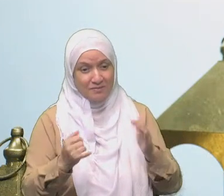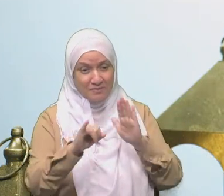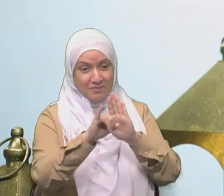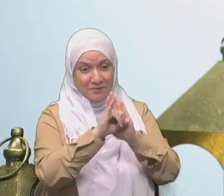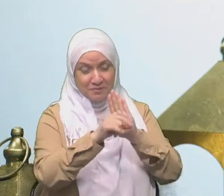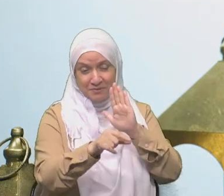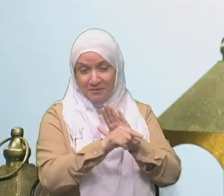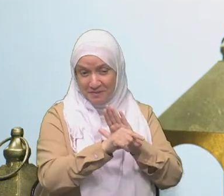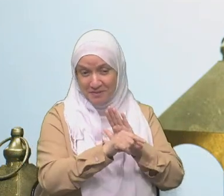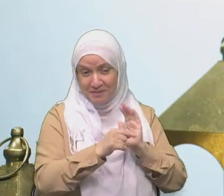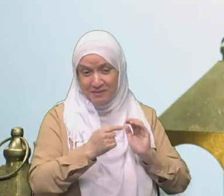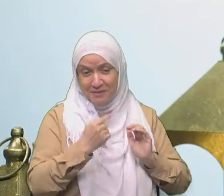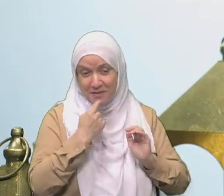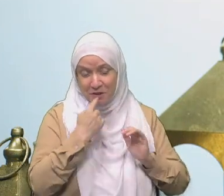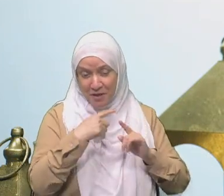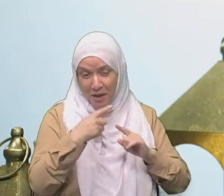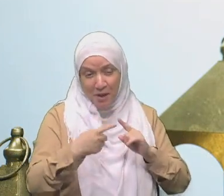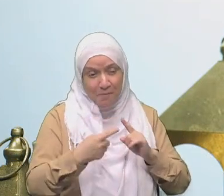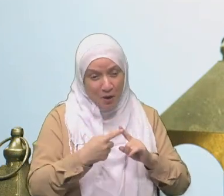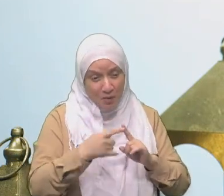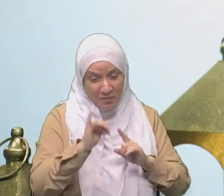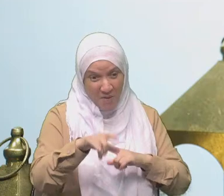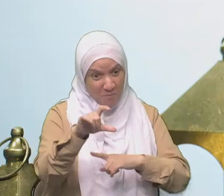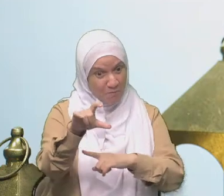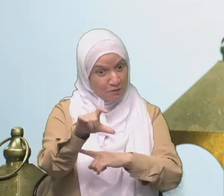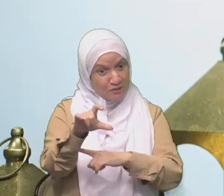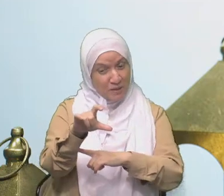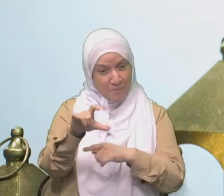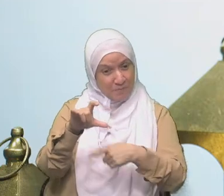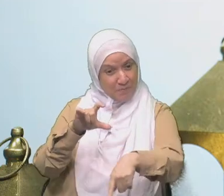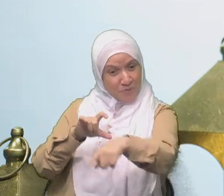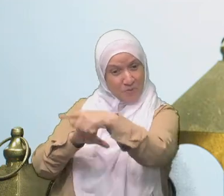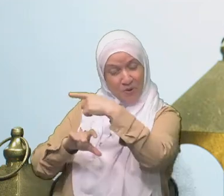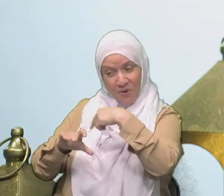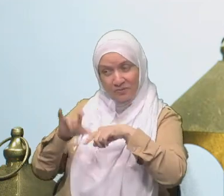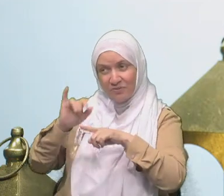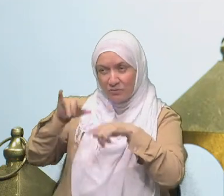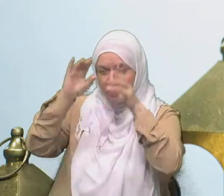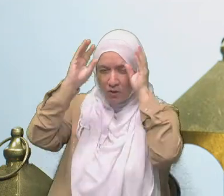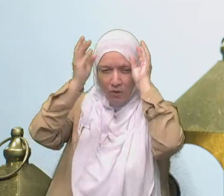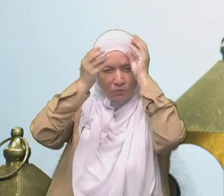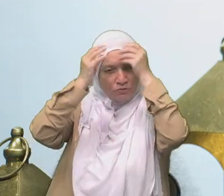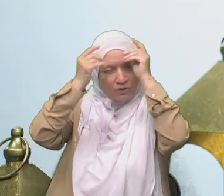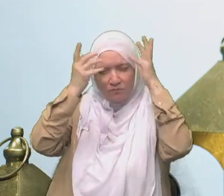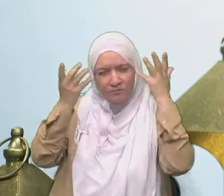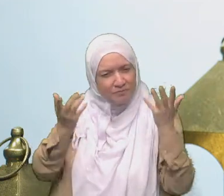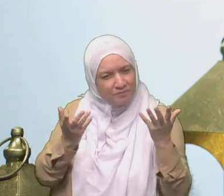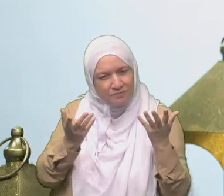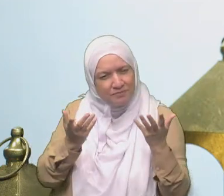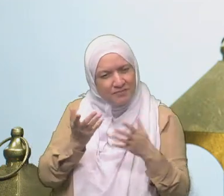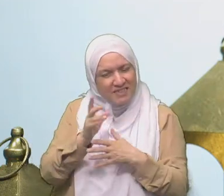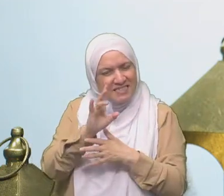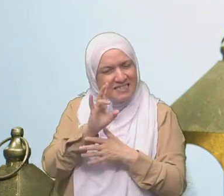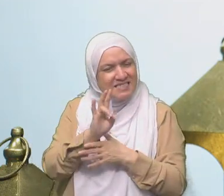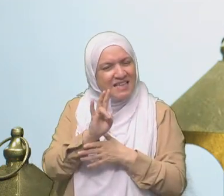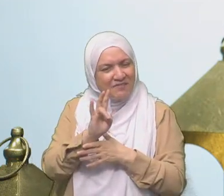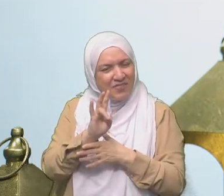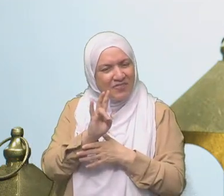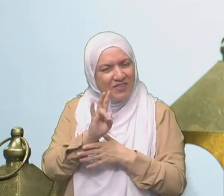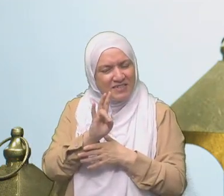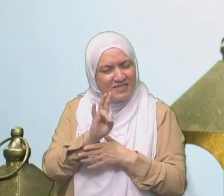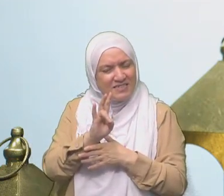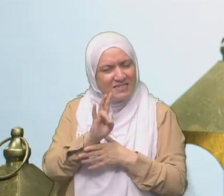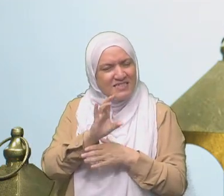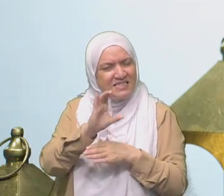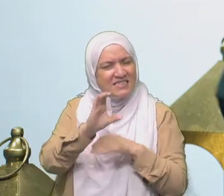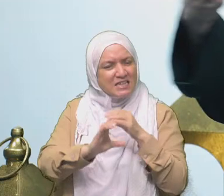last few centuries from his time. So you're talking about 7 centuries between the Prophet sallallahu alayhi wa sallam and him. And he's going to talk about some of the things that have appeared now amongst the